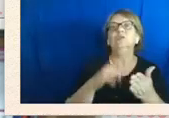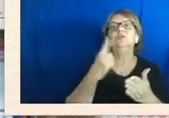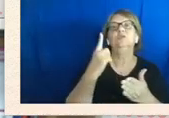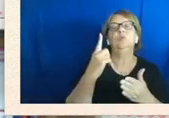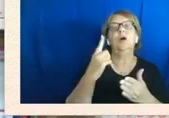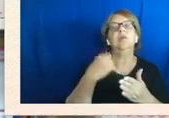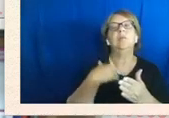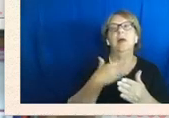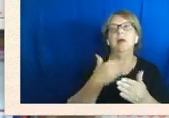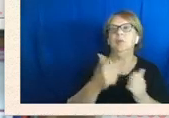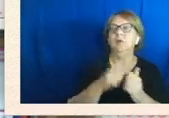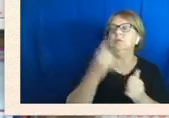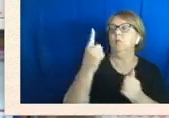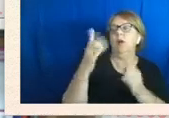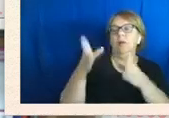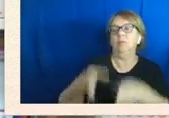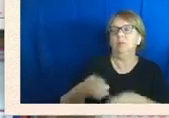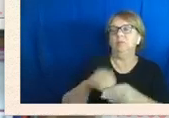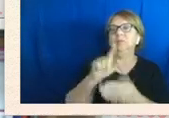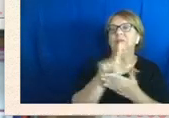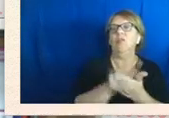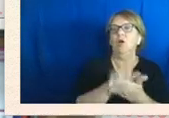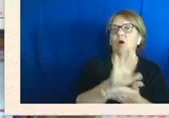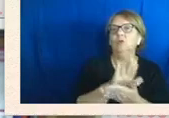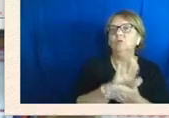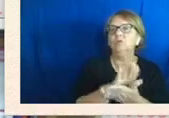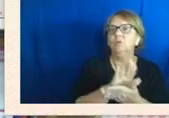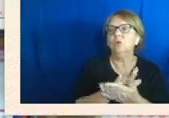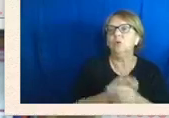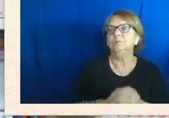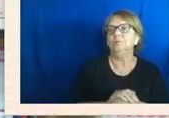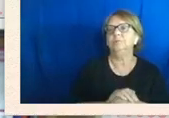school. So basically we go from,